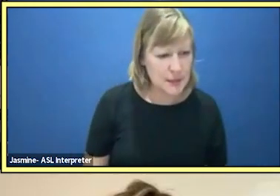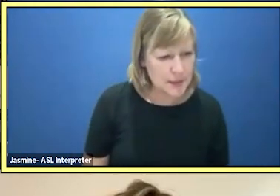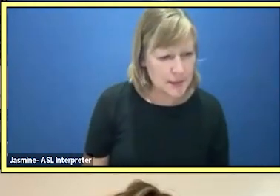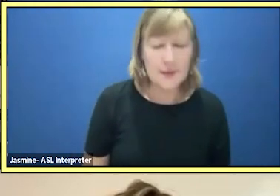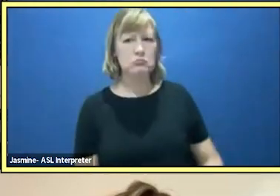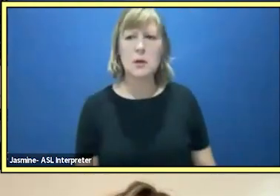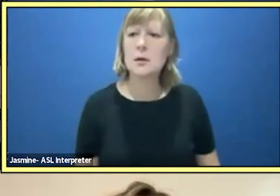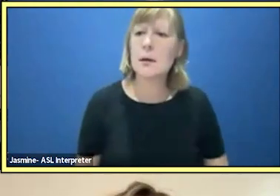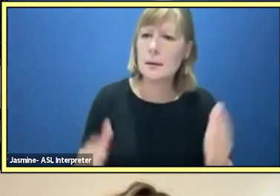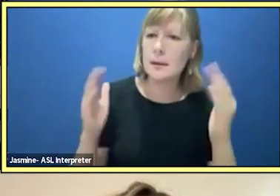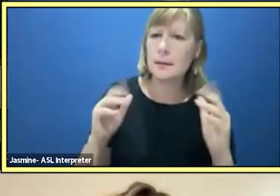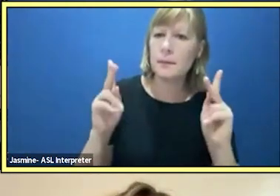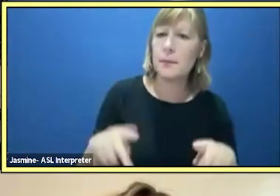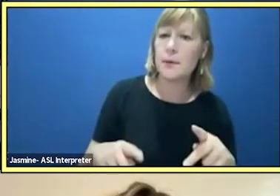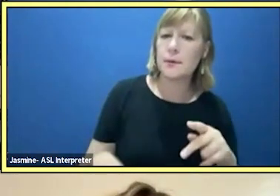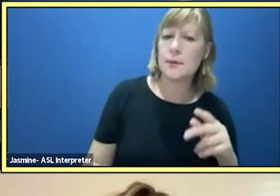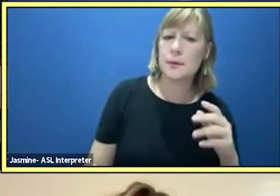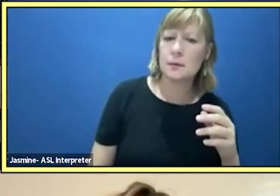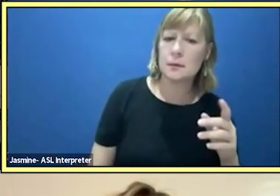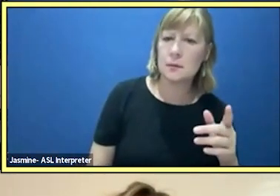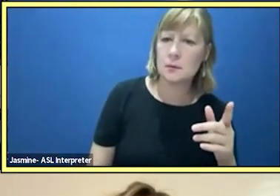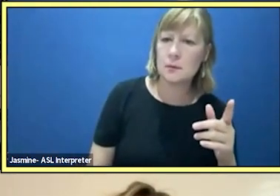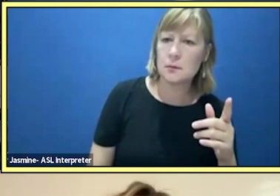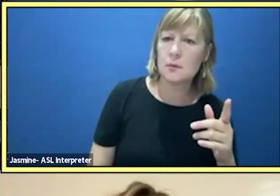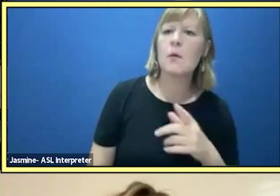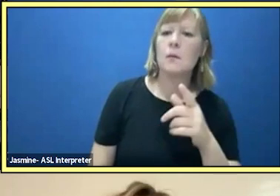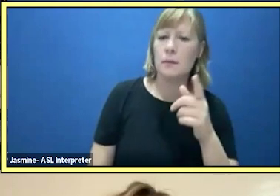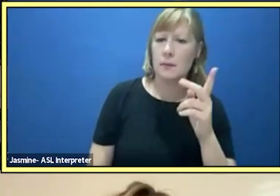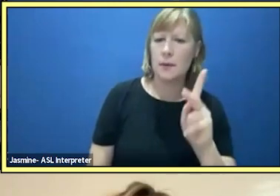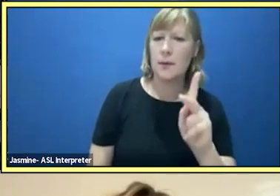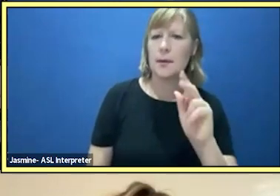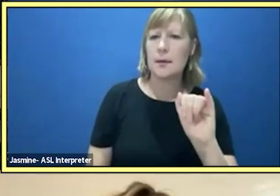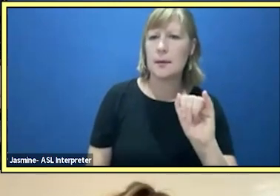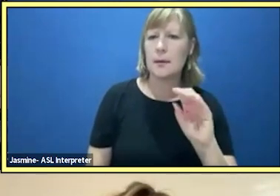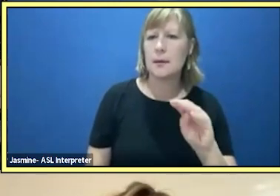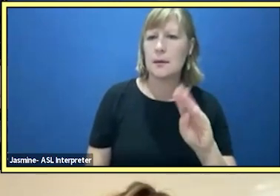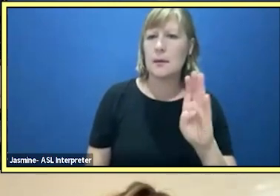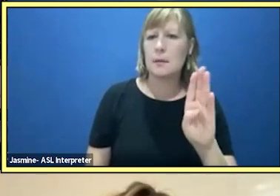All right, then the next person in the queue here was Kimberly Hedenberg.